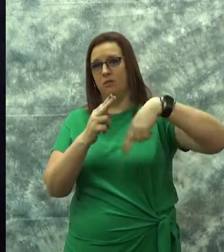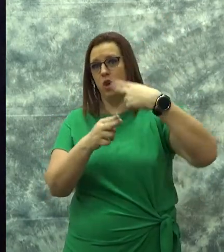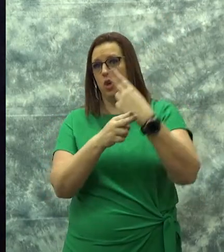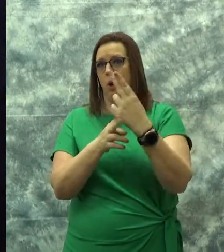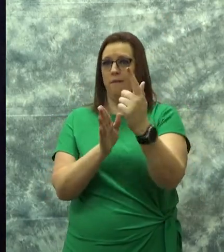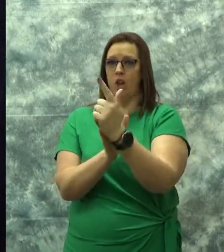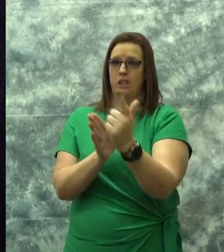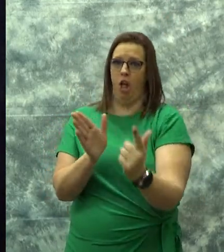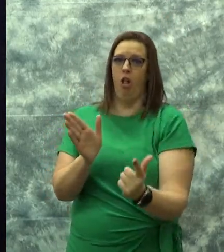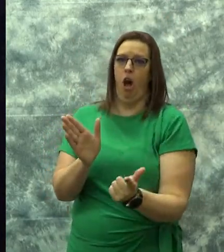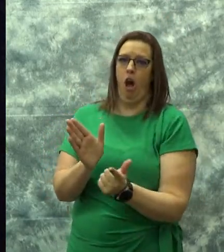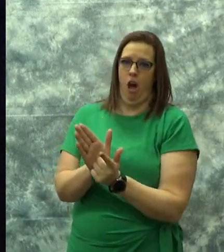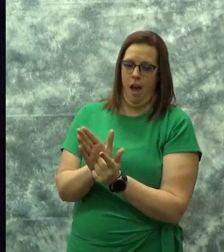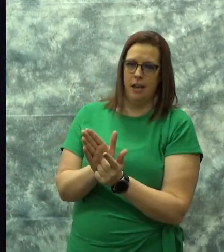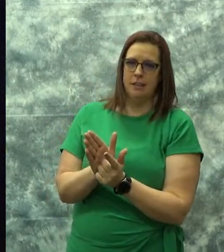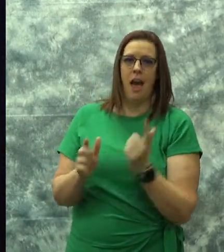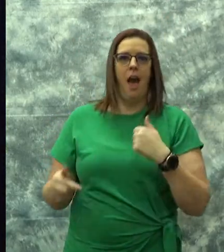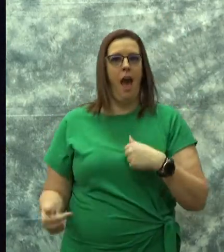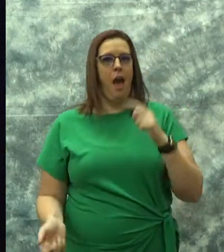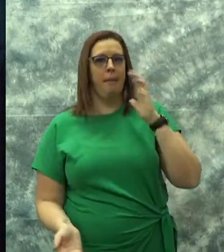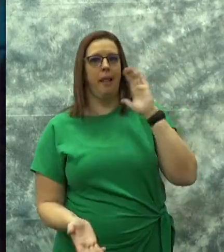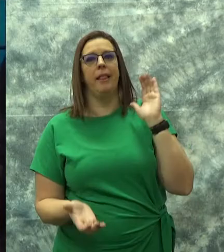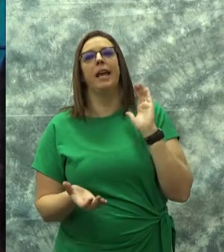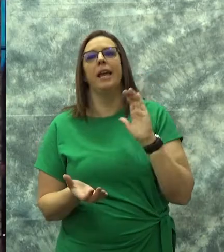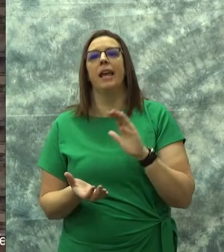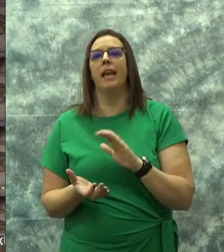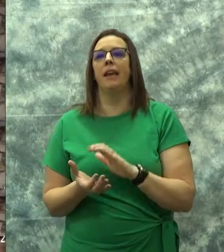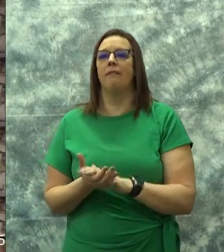through universal laws.